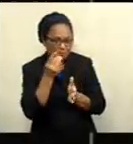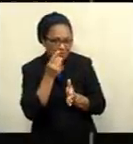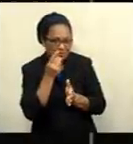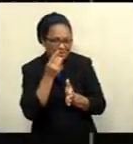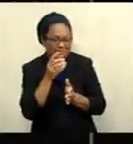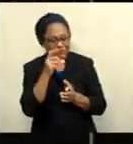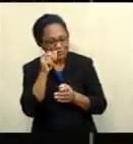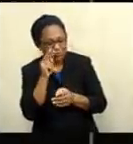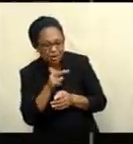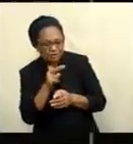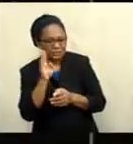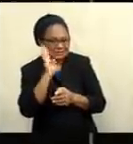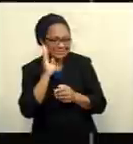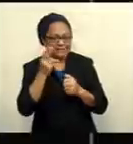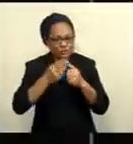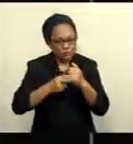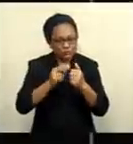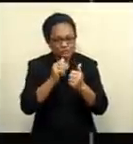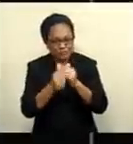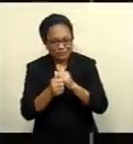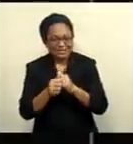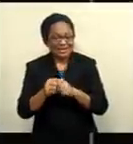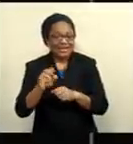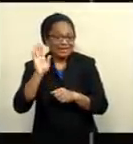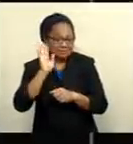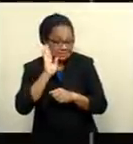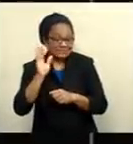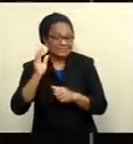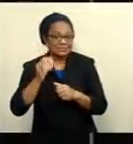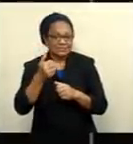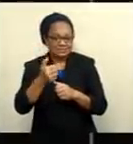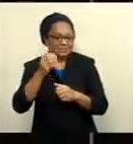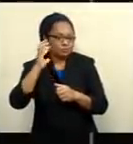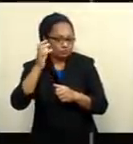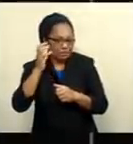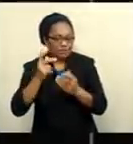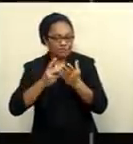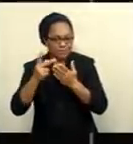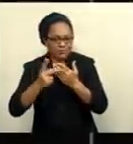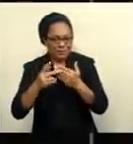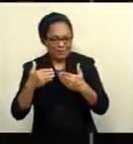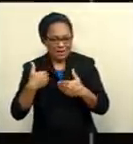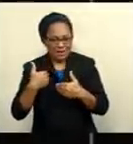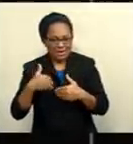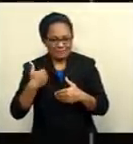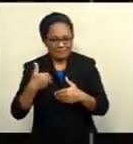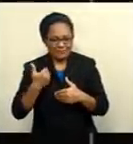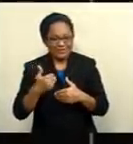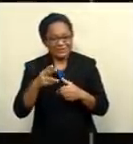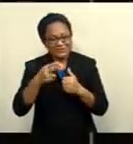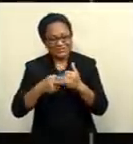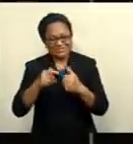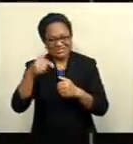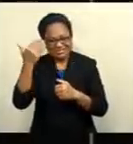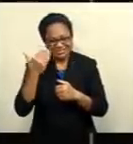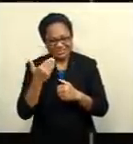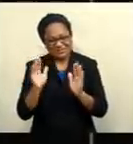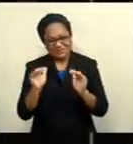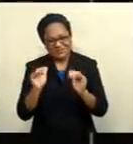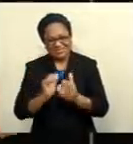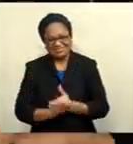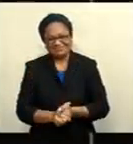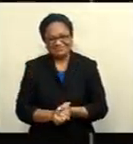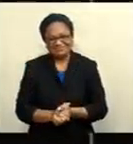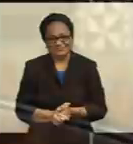latest news and sports and listen to our 6 radio stations live. That's your news for this evening. Madamanda.